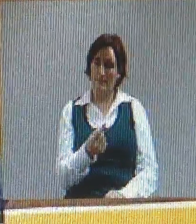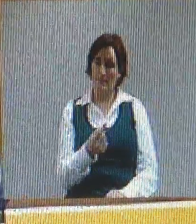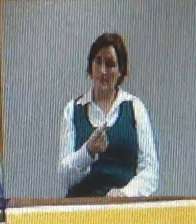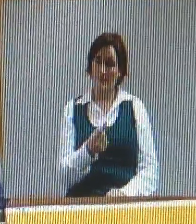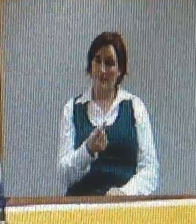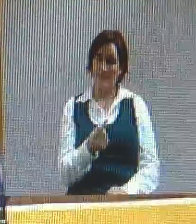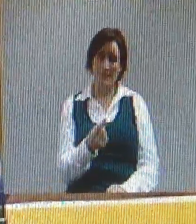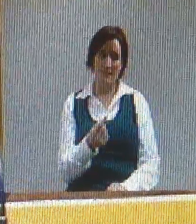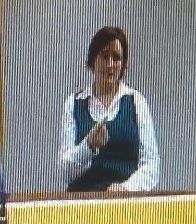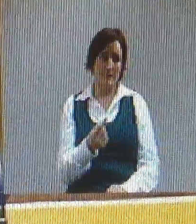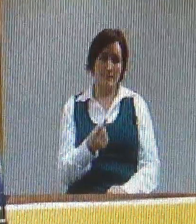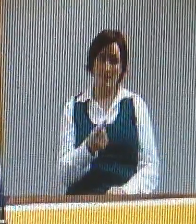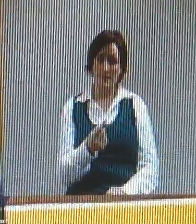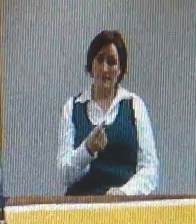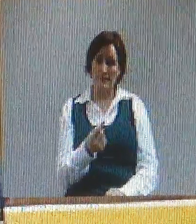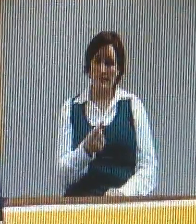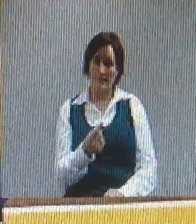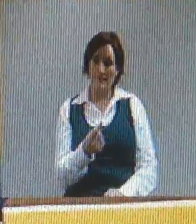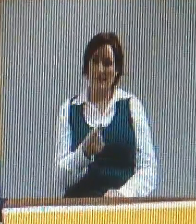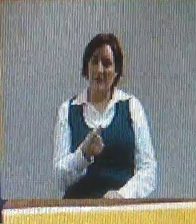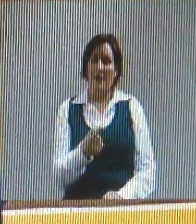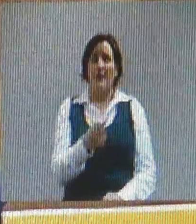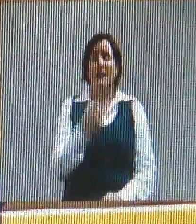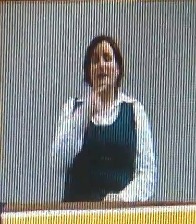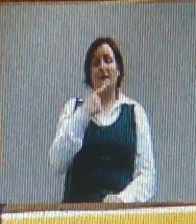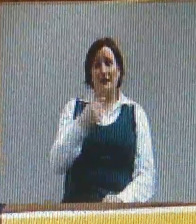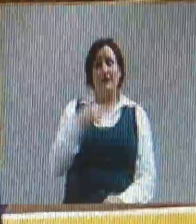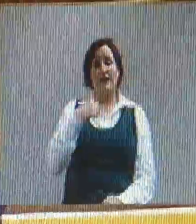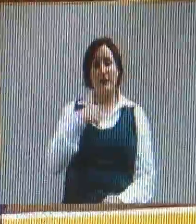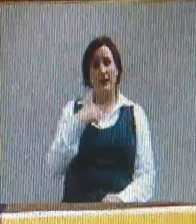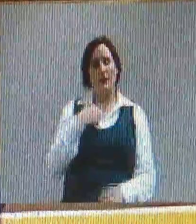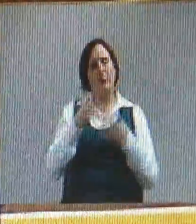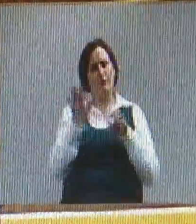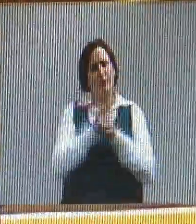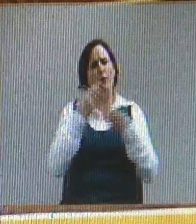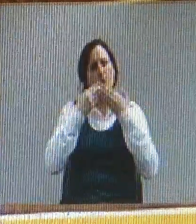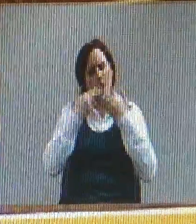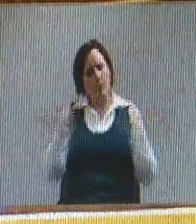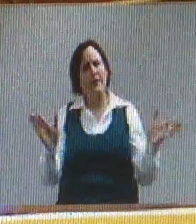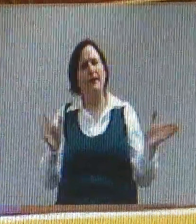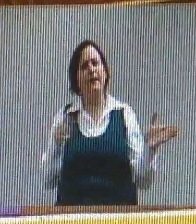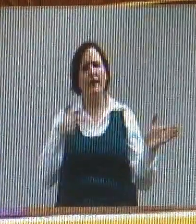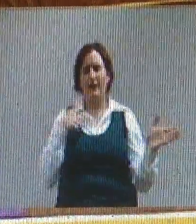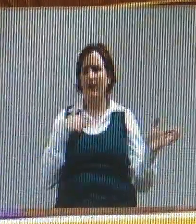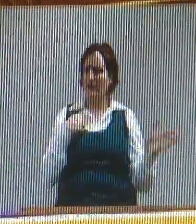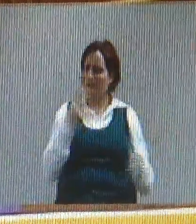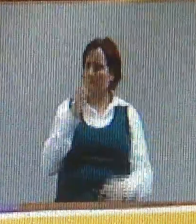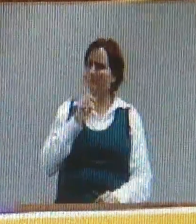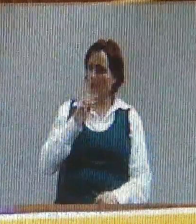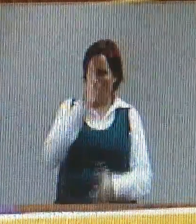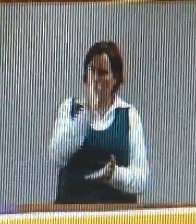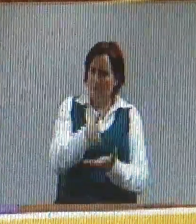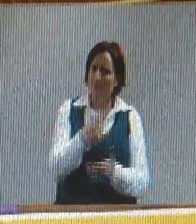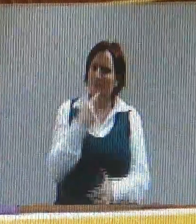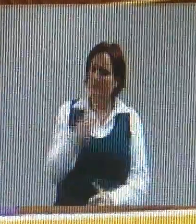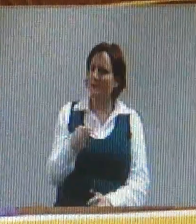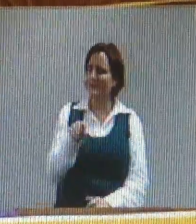we are failing the women of this country. Gender equality,